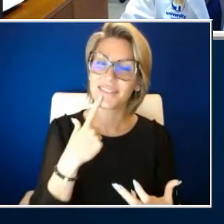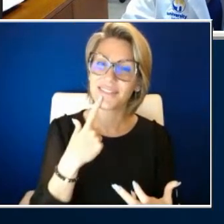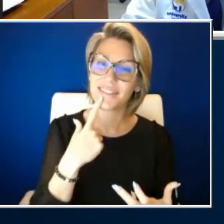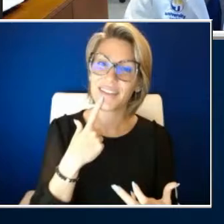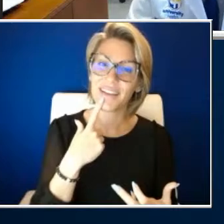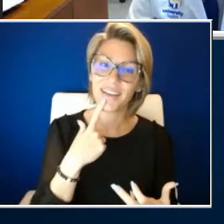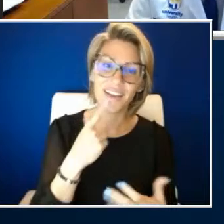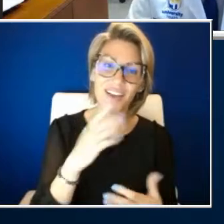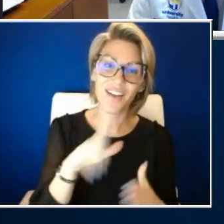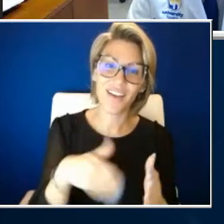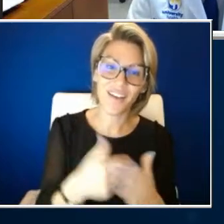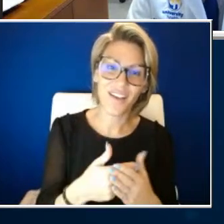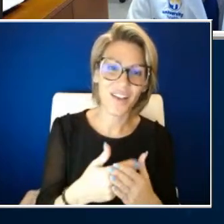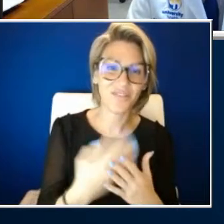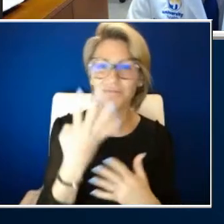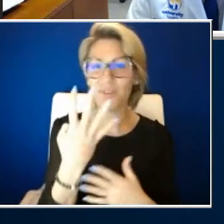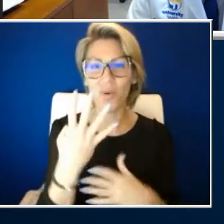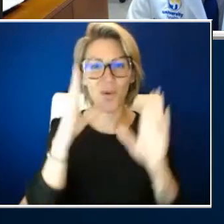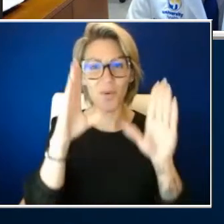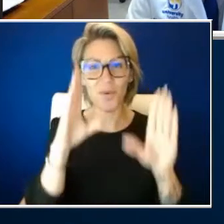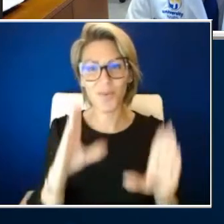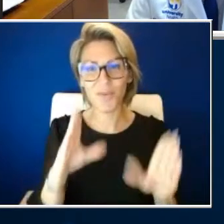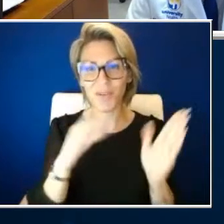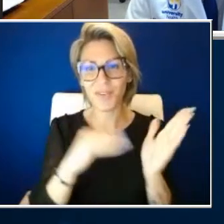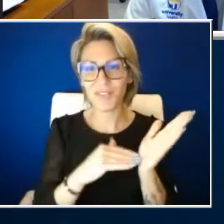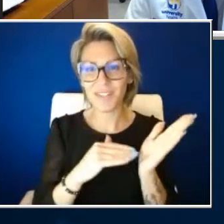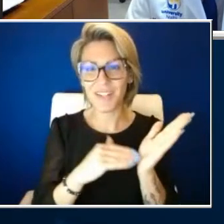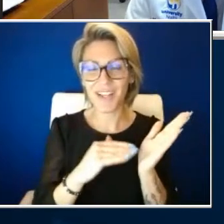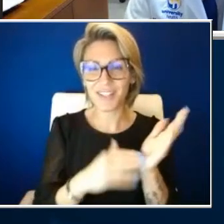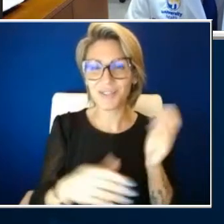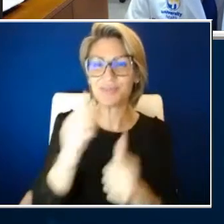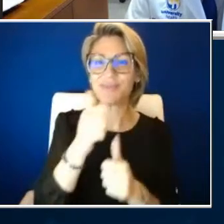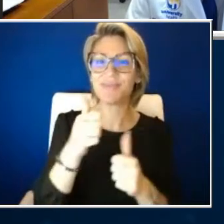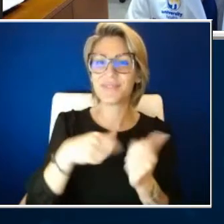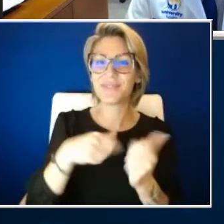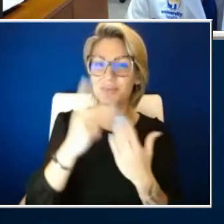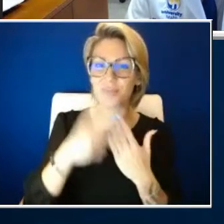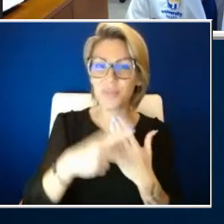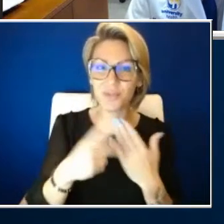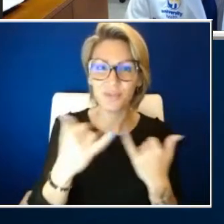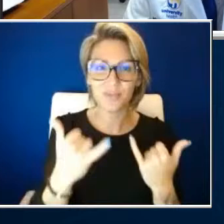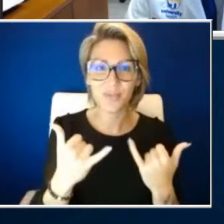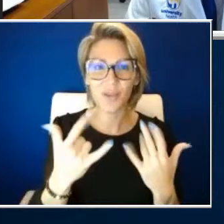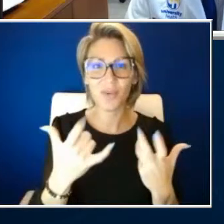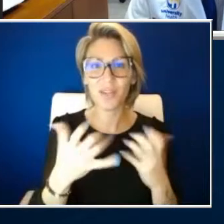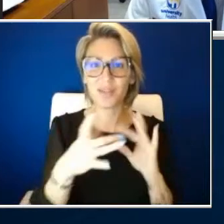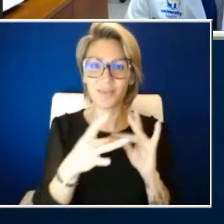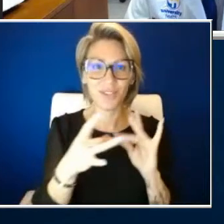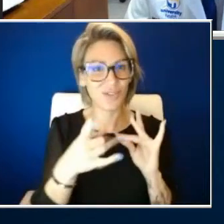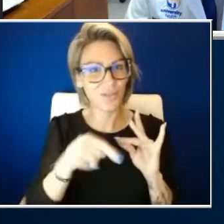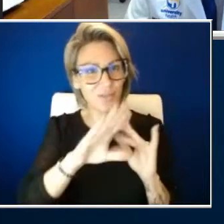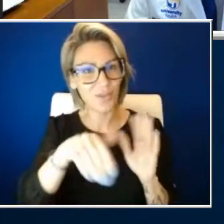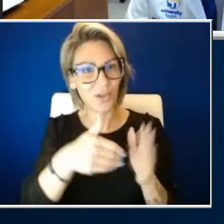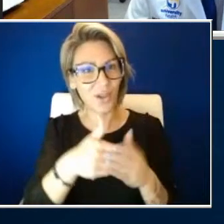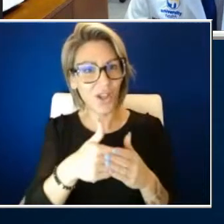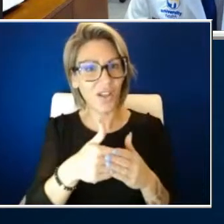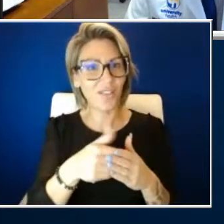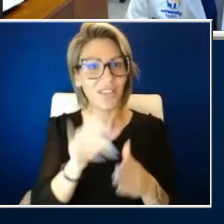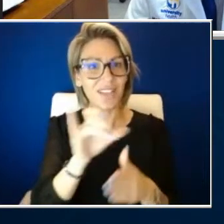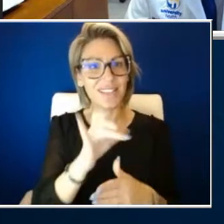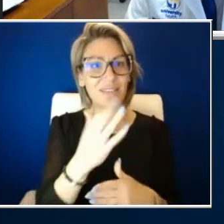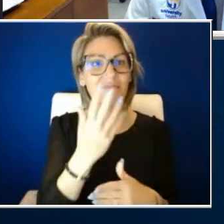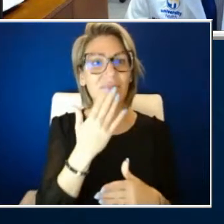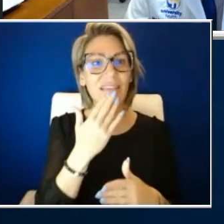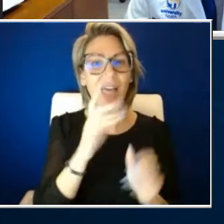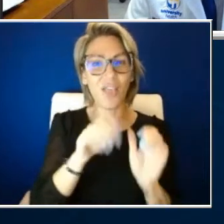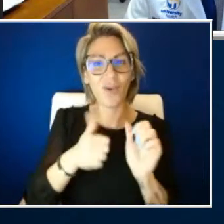our excellent physician executives who are on this program today. I also want to point out that you guys all have the same color scheme behind you. I don't know